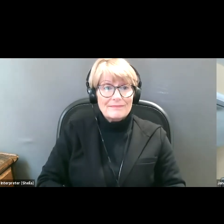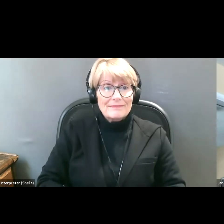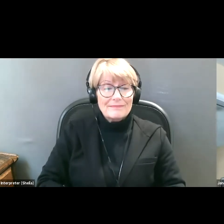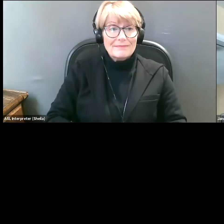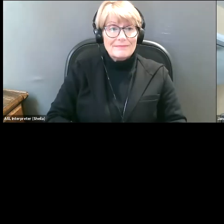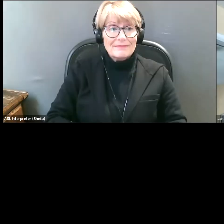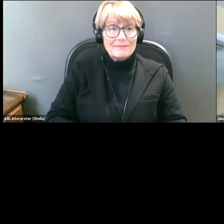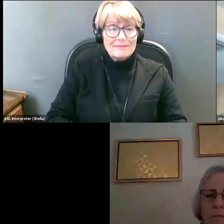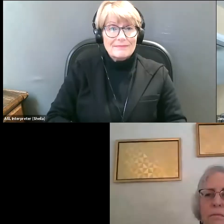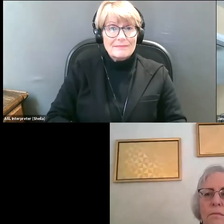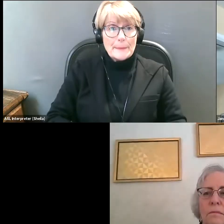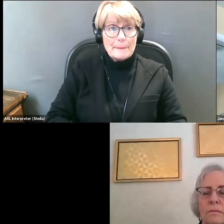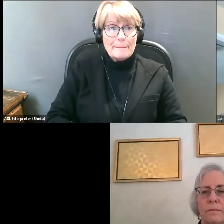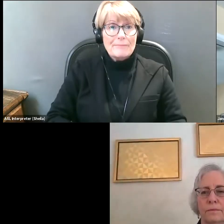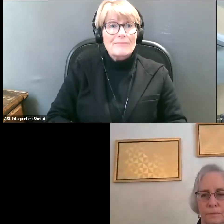Yeah.